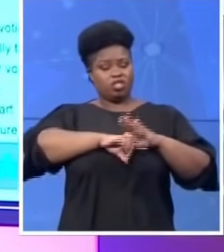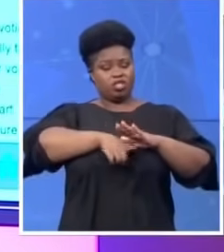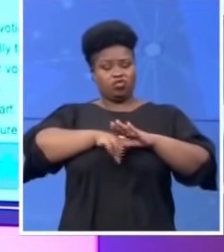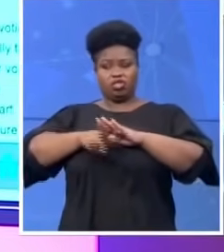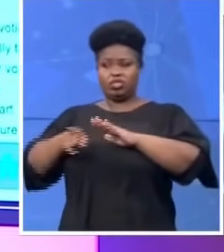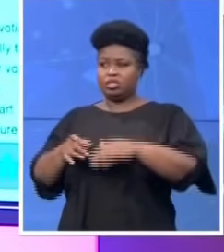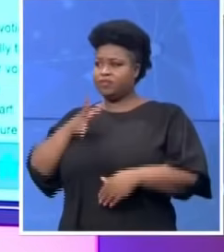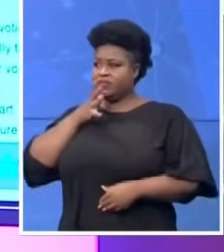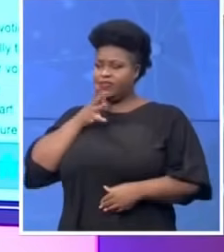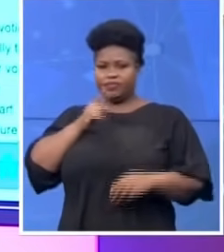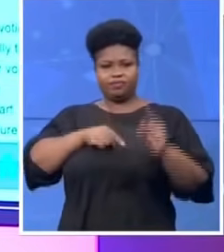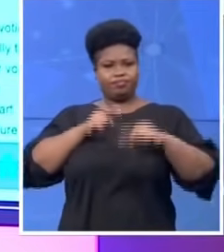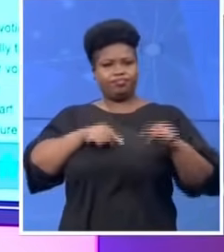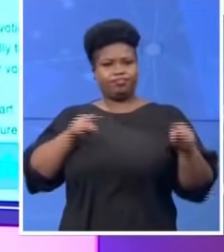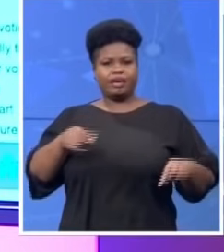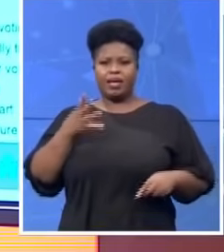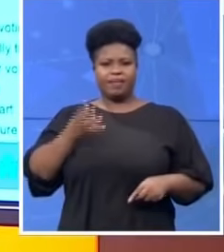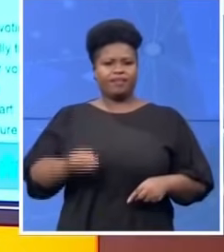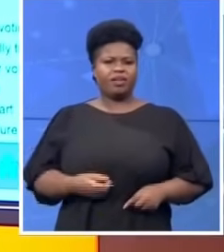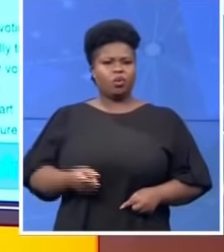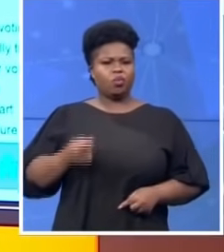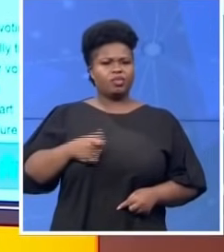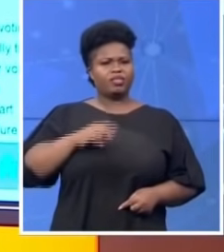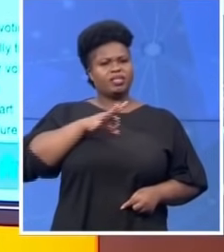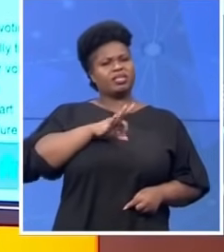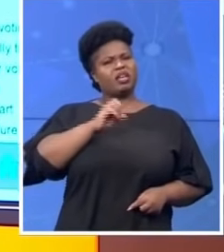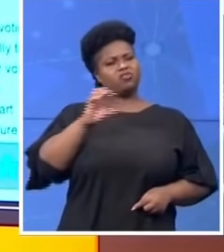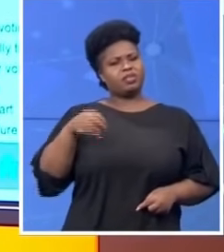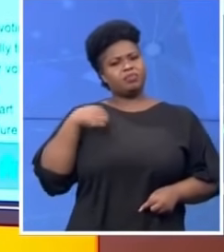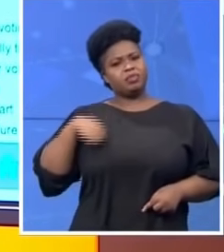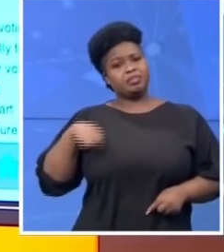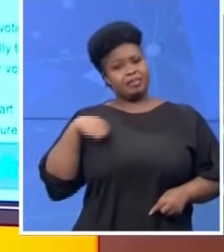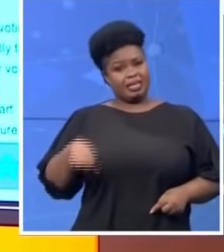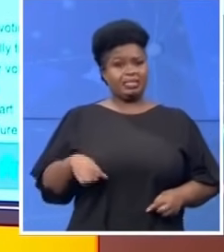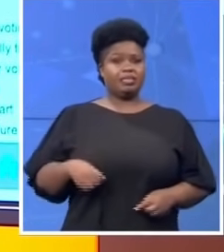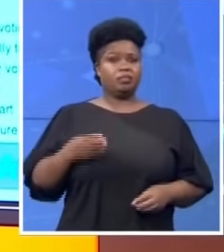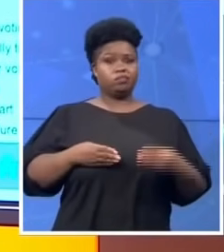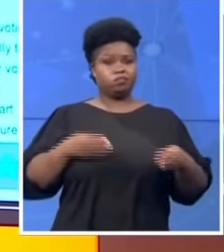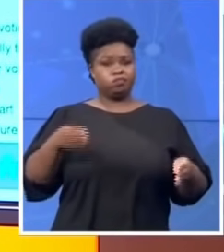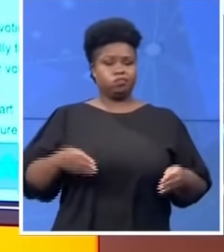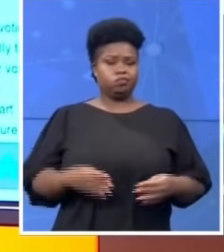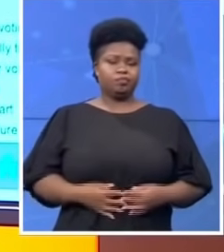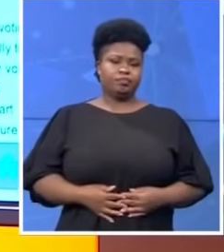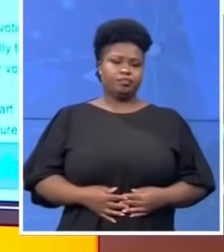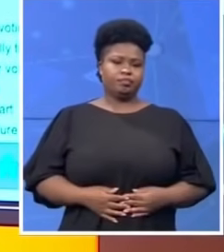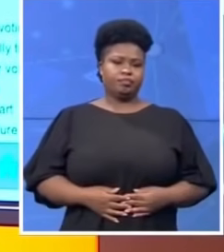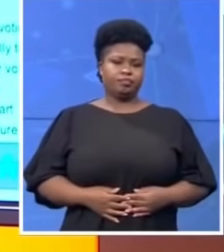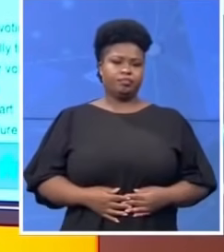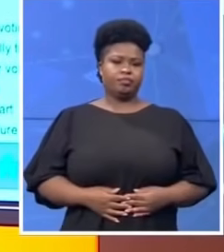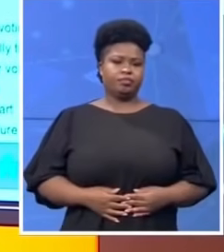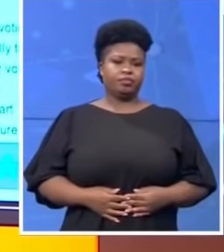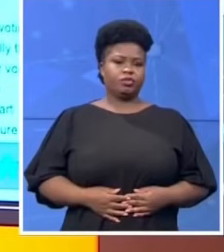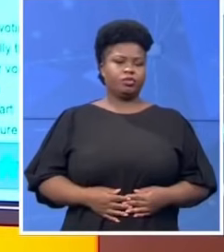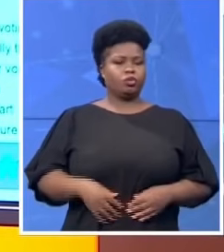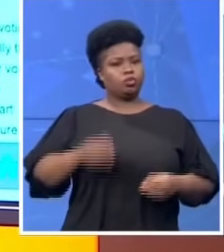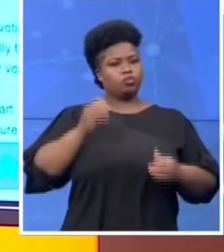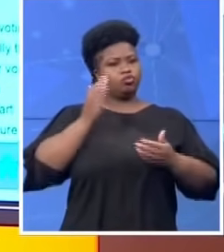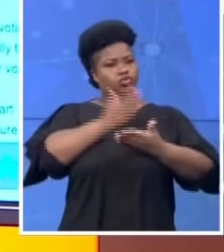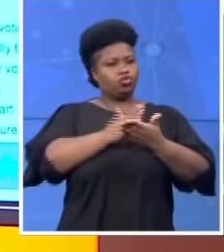300 municipalities, etc. So in order to share results, news with the